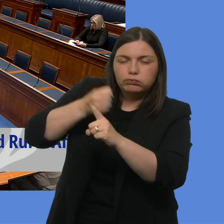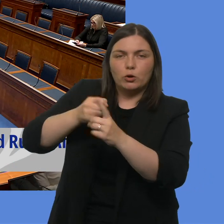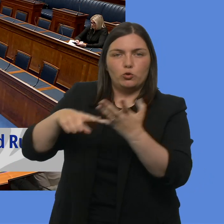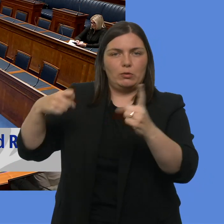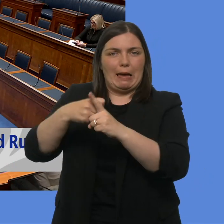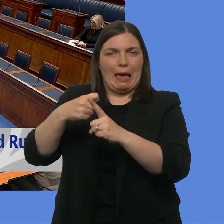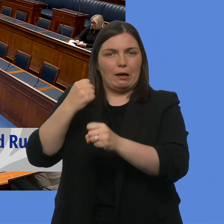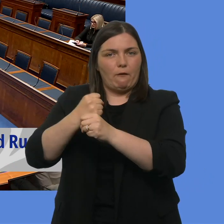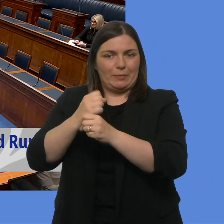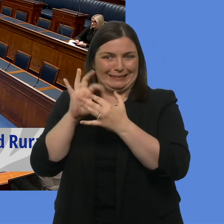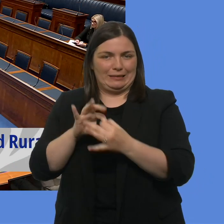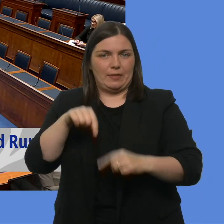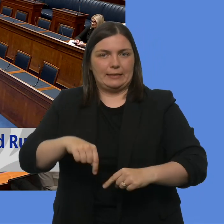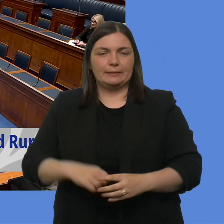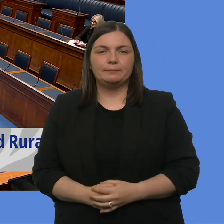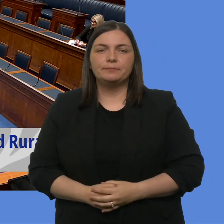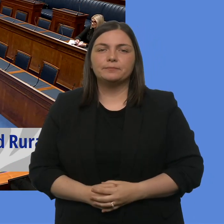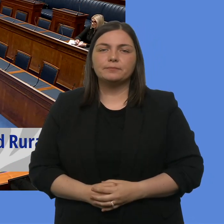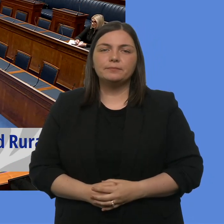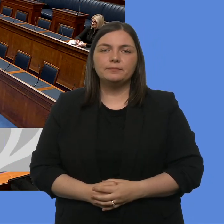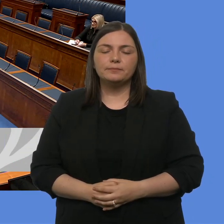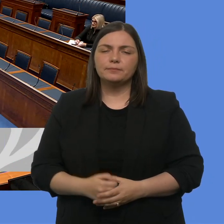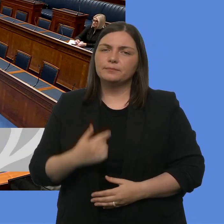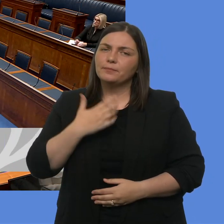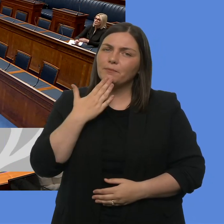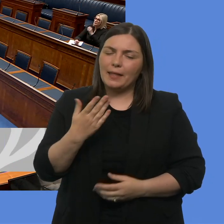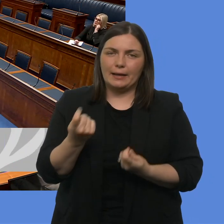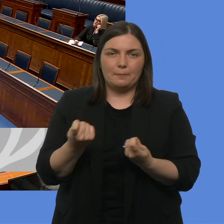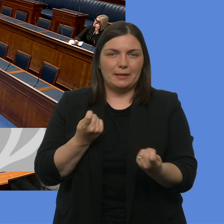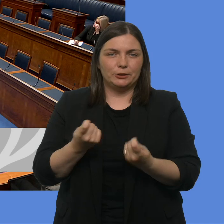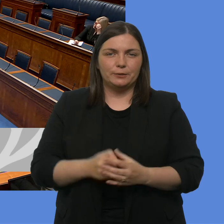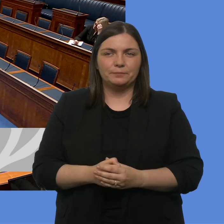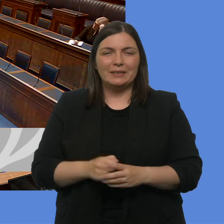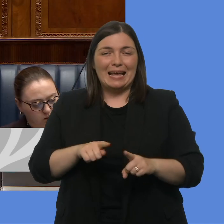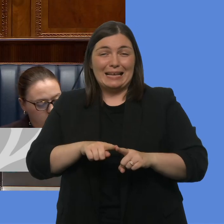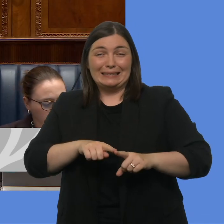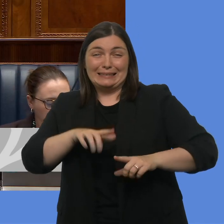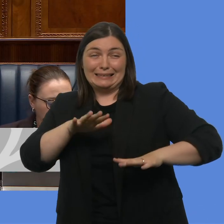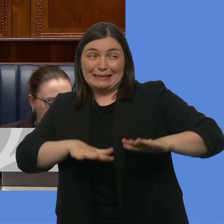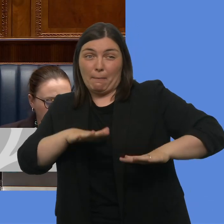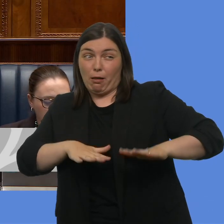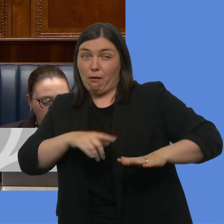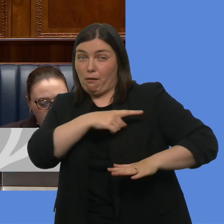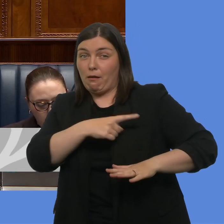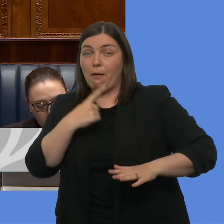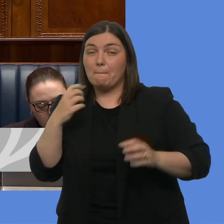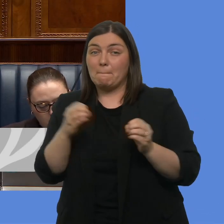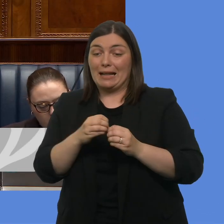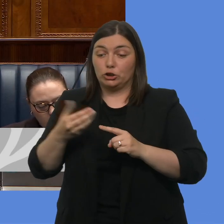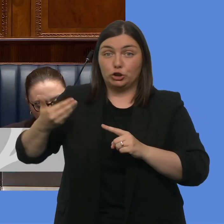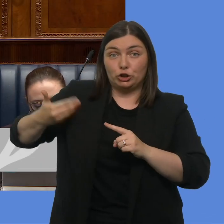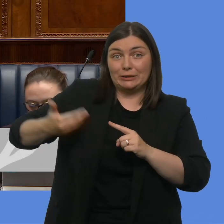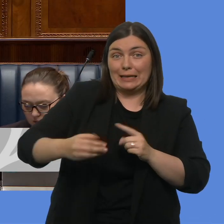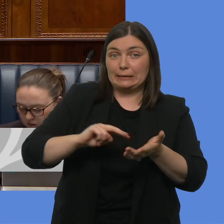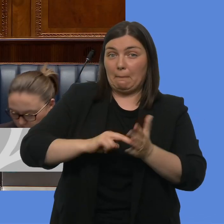Mr. Speaker, and can I thank the Minister as well. And in the same vein, in response to the member from Mid-Ulster, you talked about succession planning. Indeed, is that